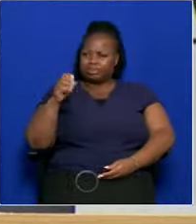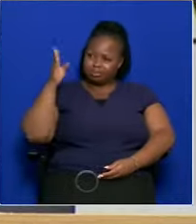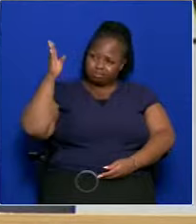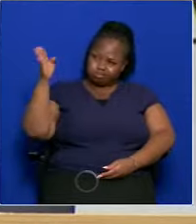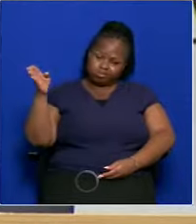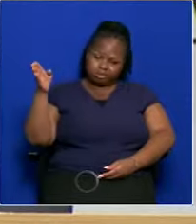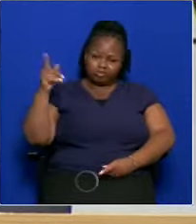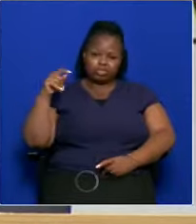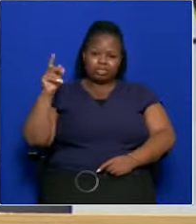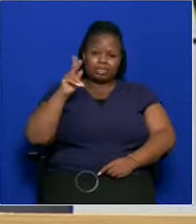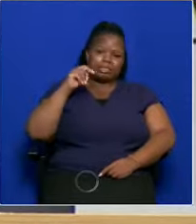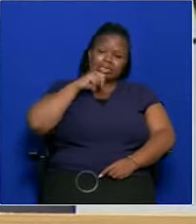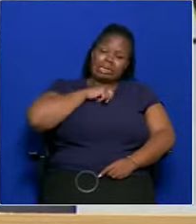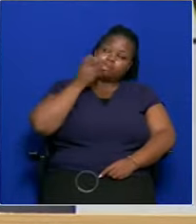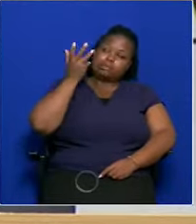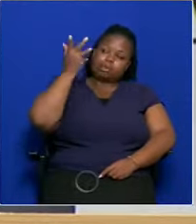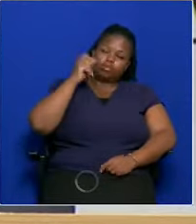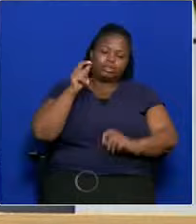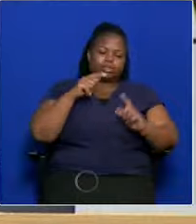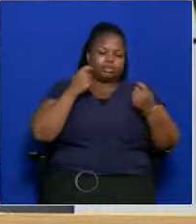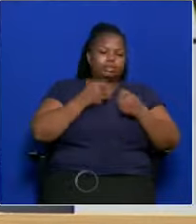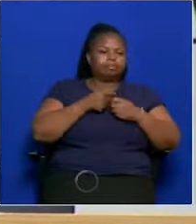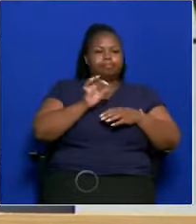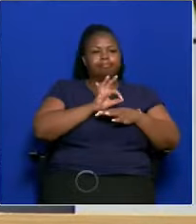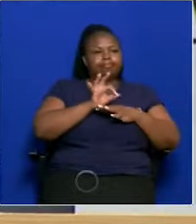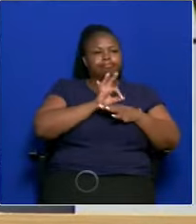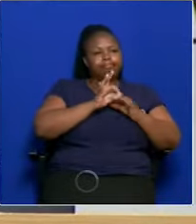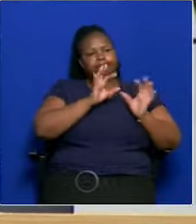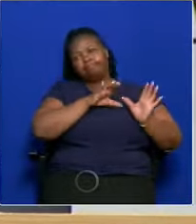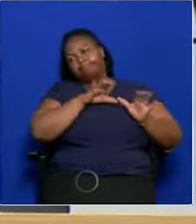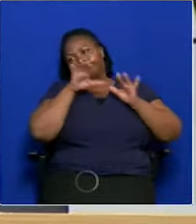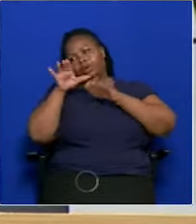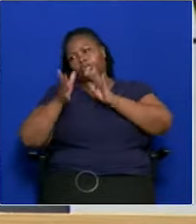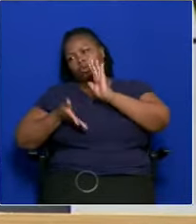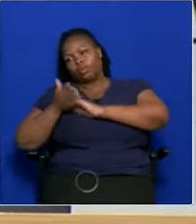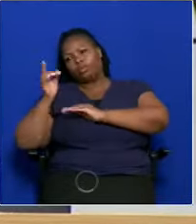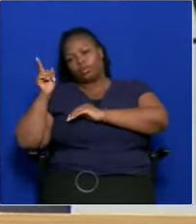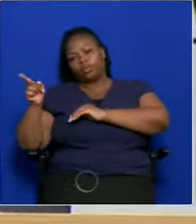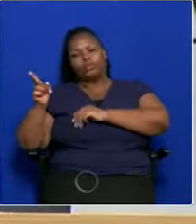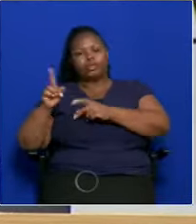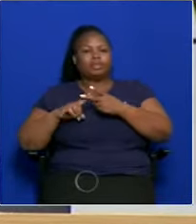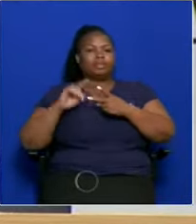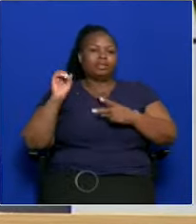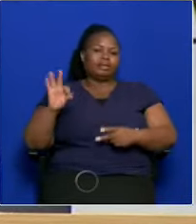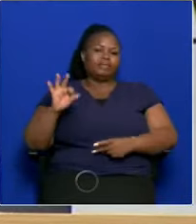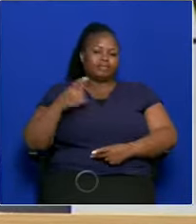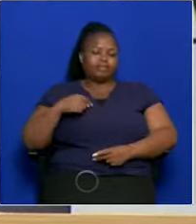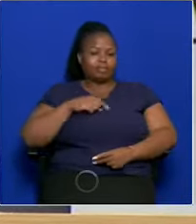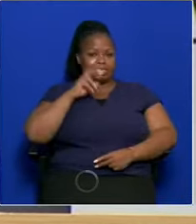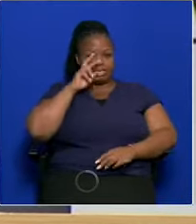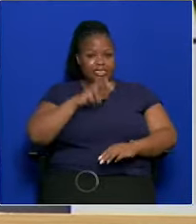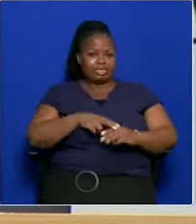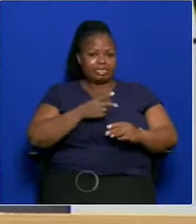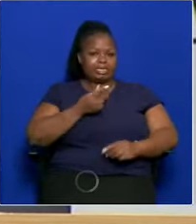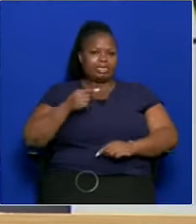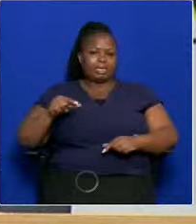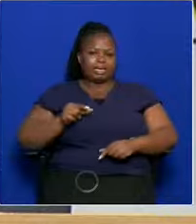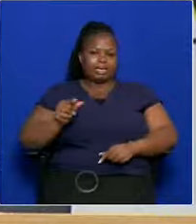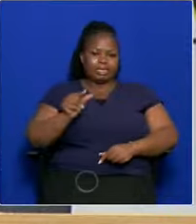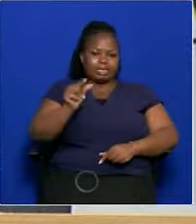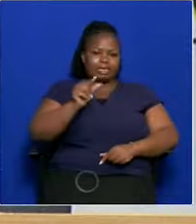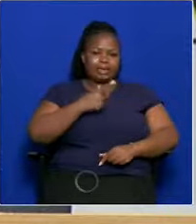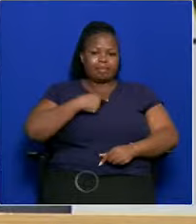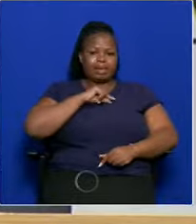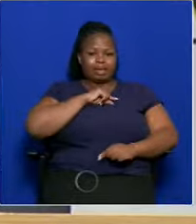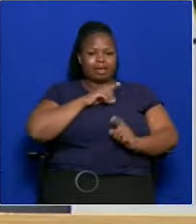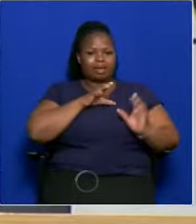get and go. There was intervention I need to do in Etebeja regarding